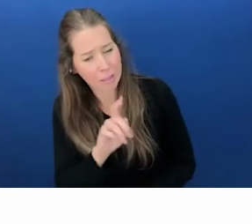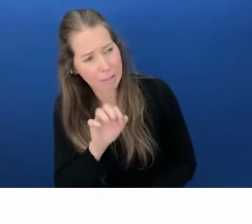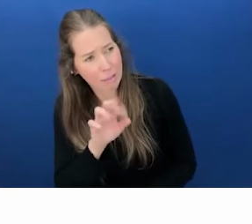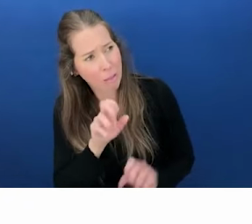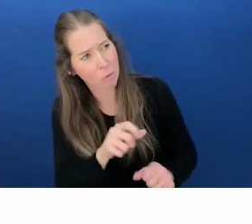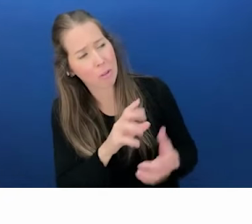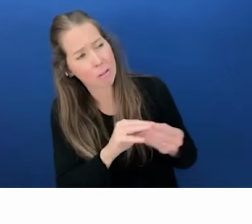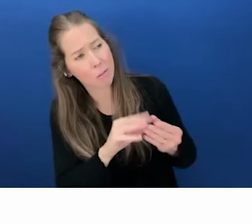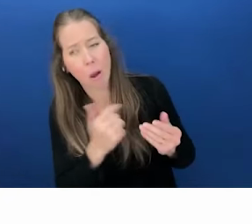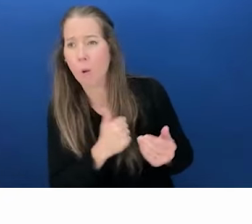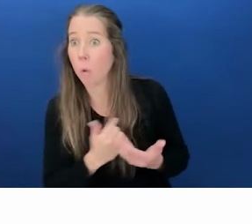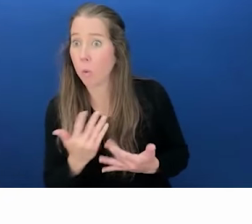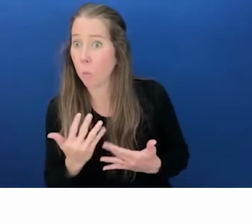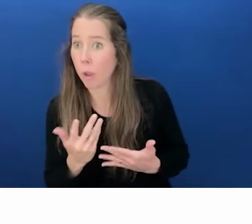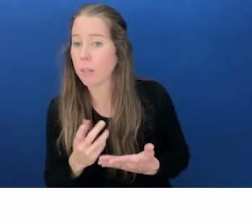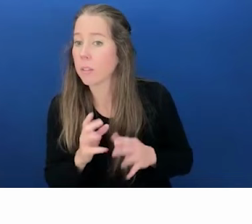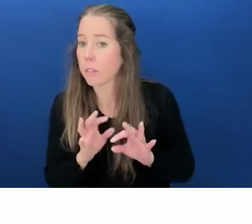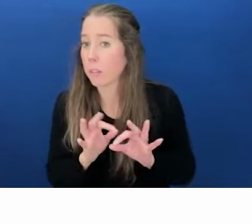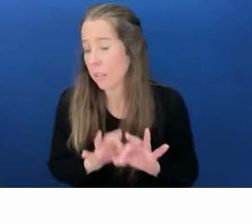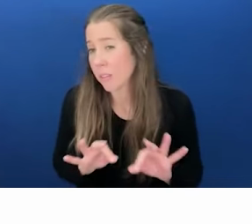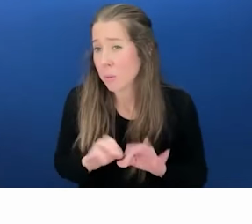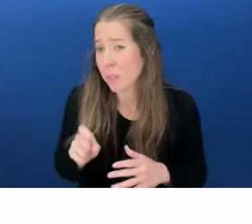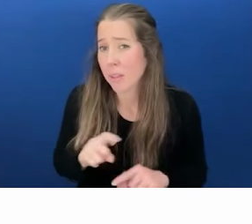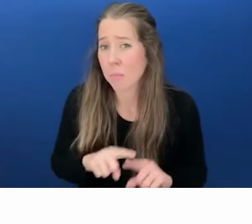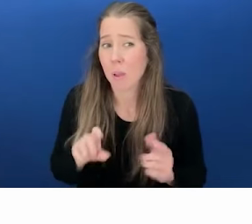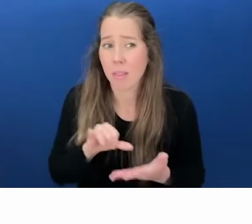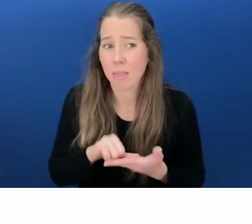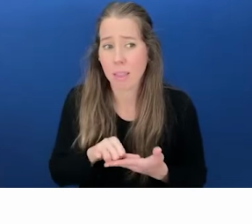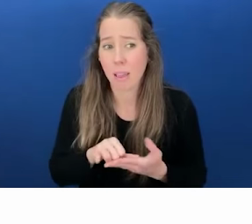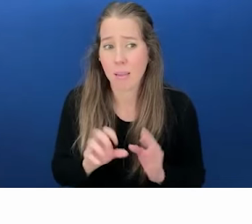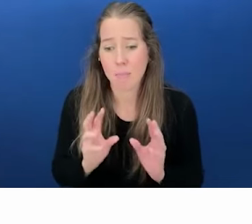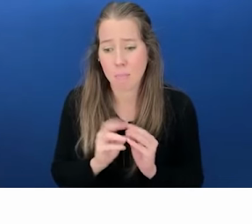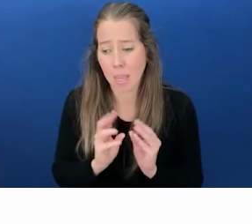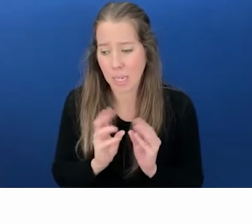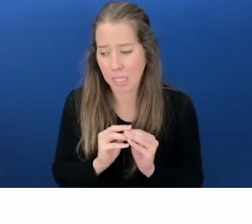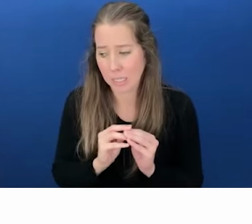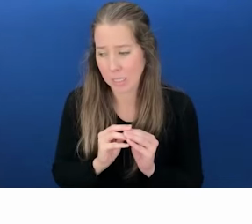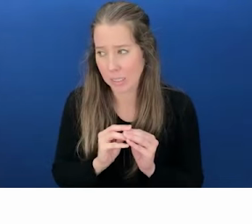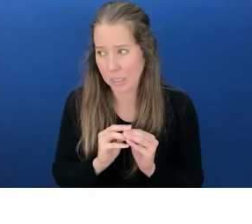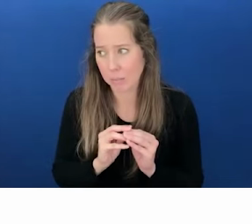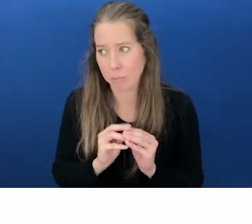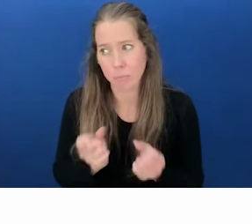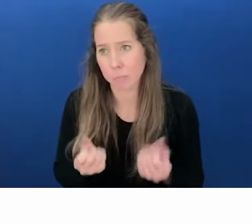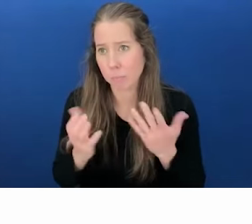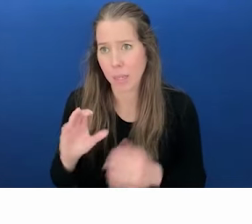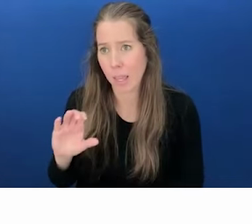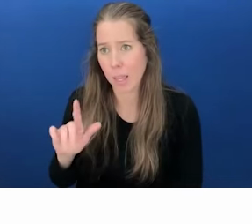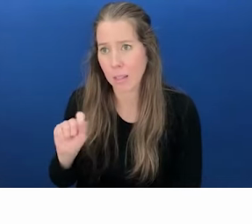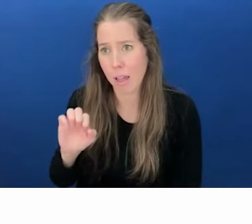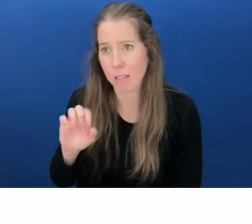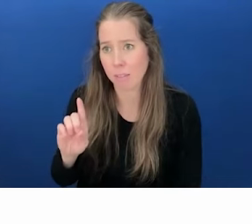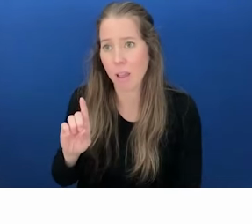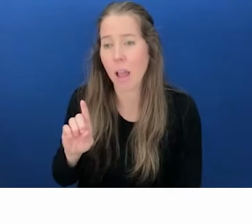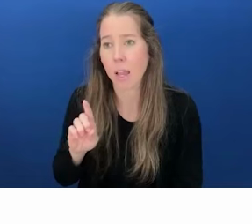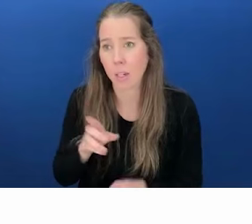wait, which was important. But I mean, at that meeting, there were tons of classified professionals and quite a